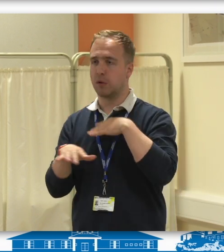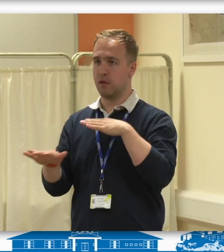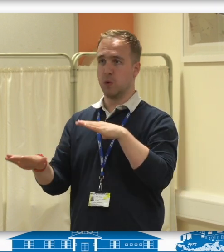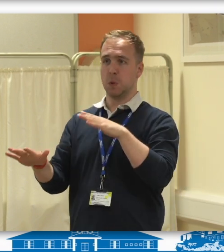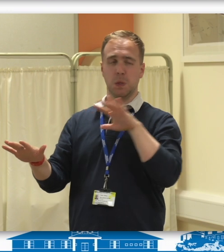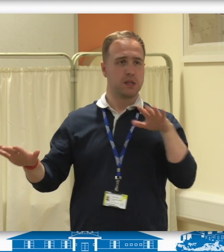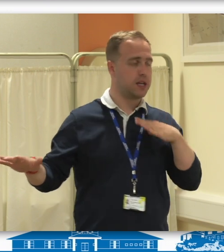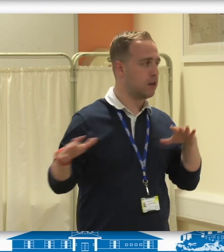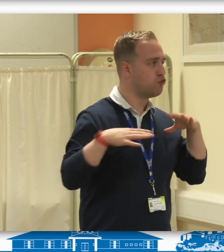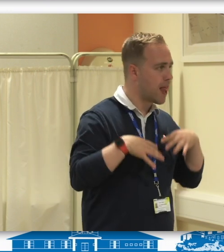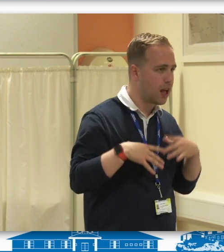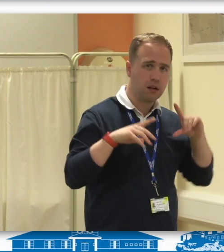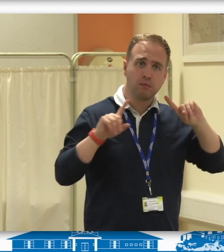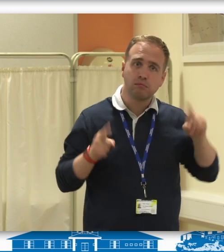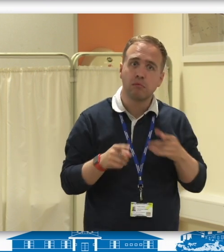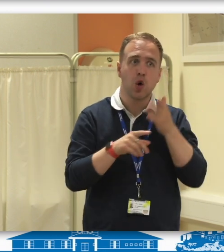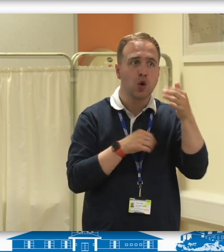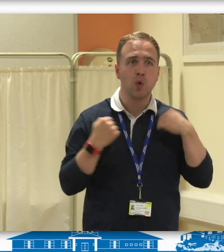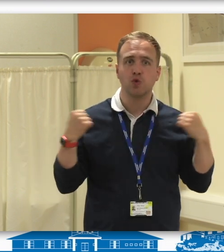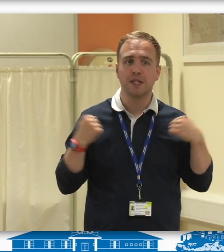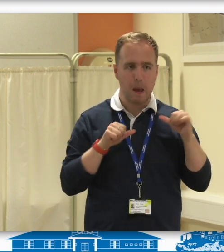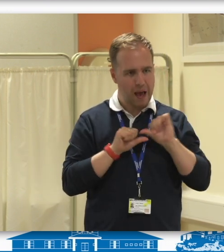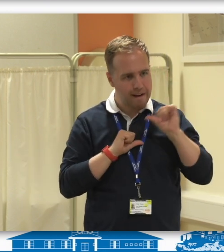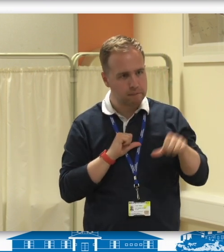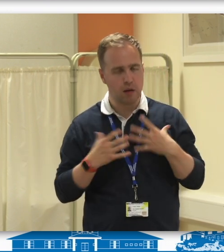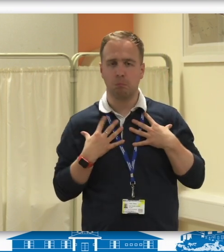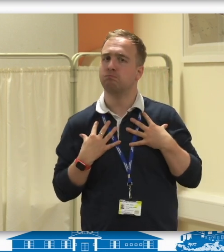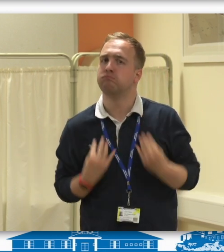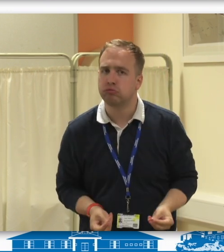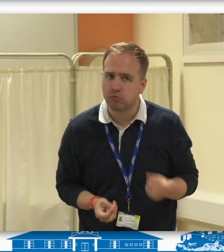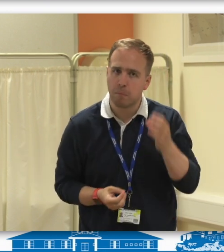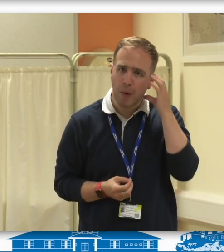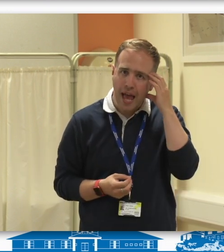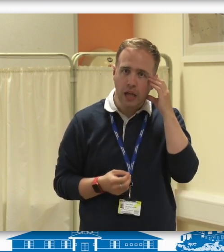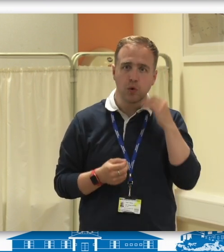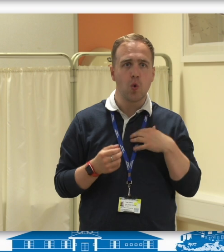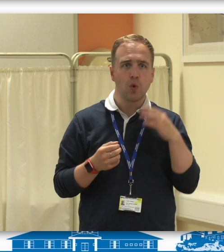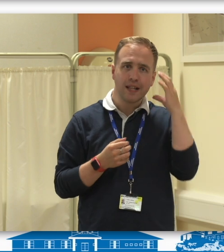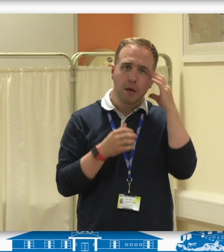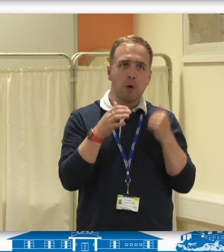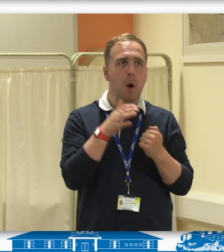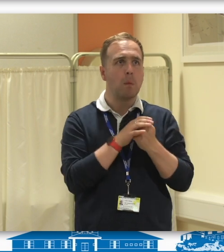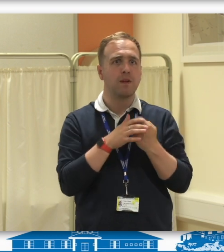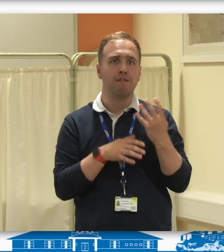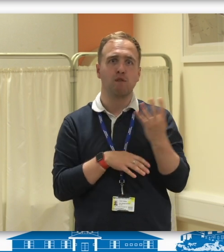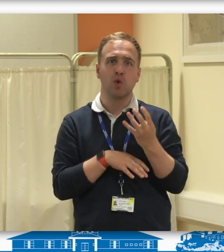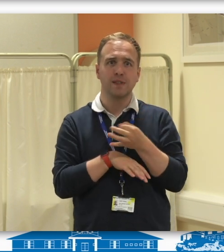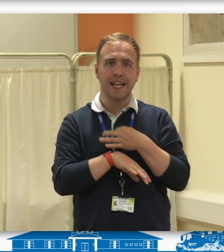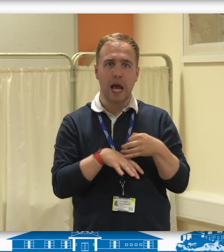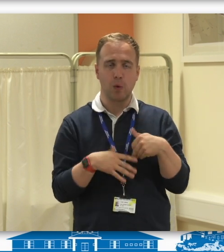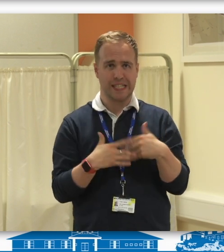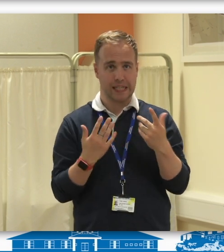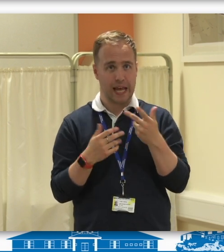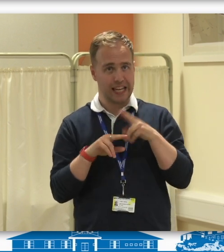times. I couldn't go to the gym without being bedbound for days. I started sleeping up to 14 hours a day when I could, and even then I